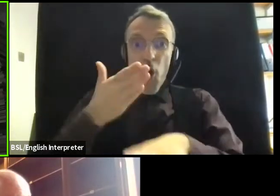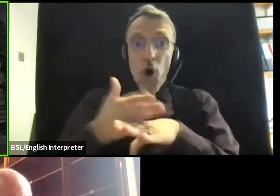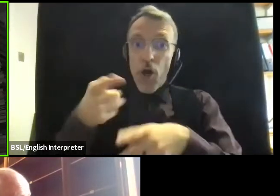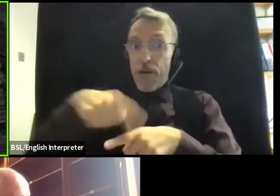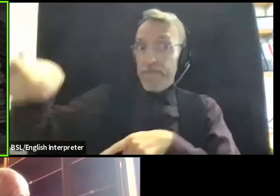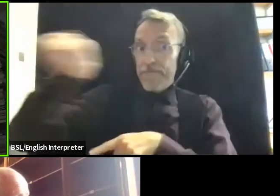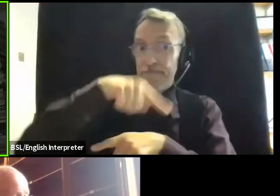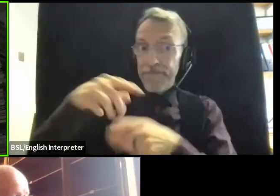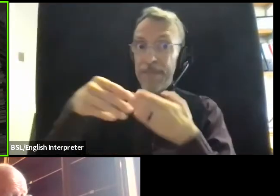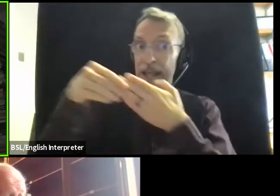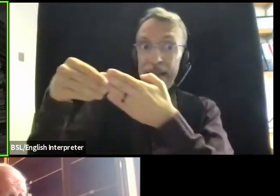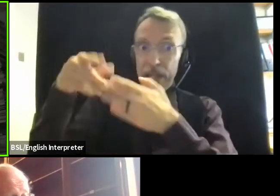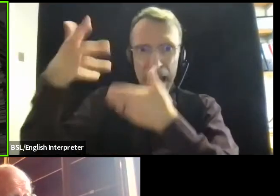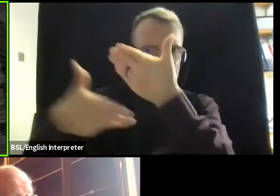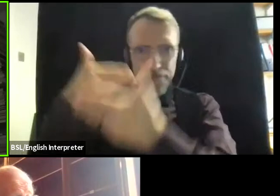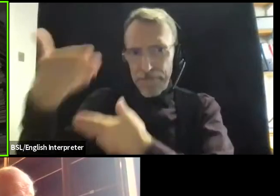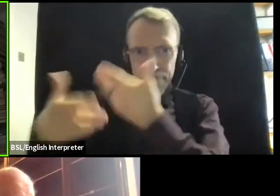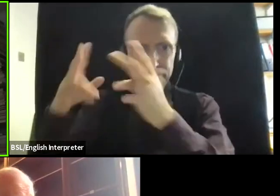are leading on,